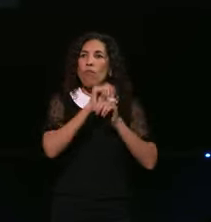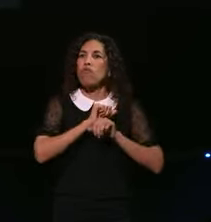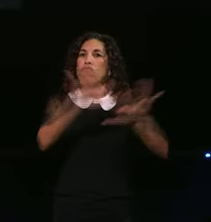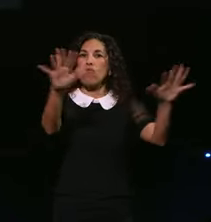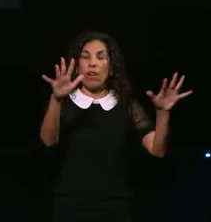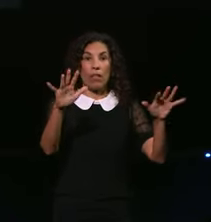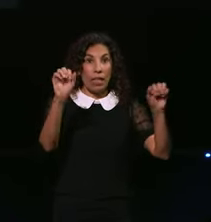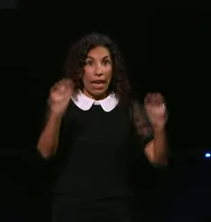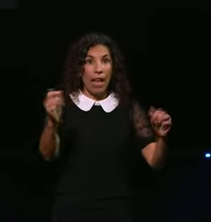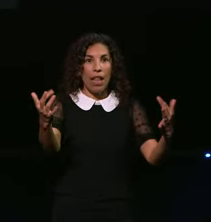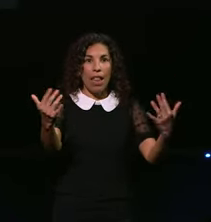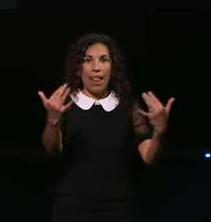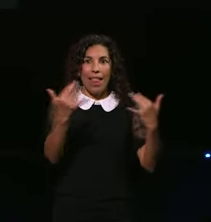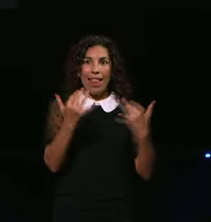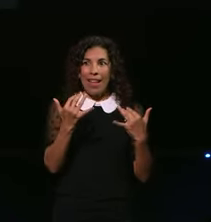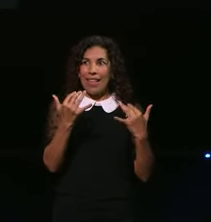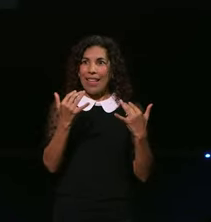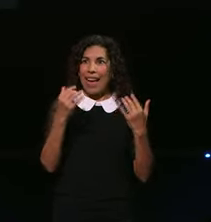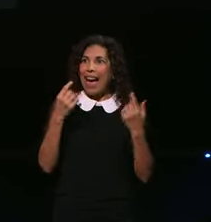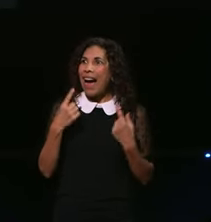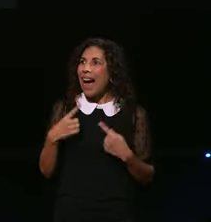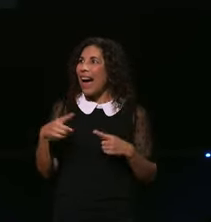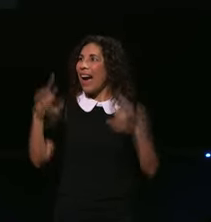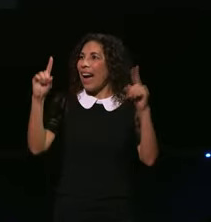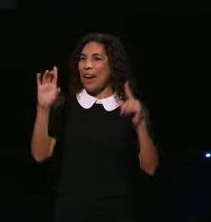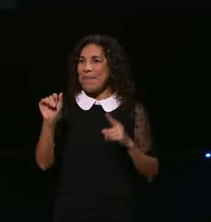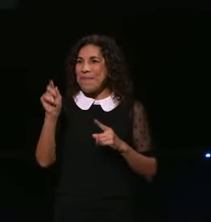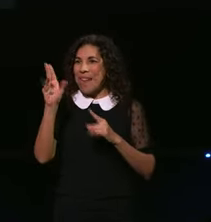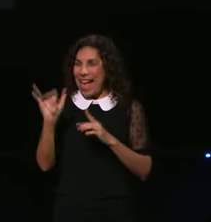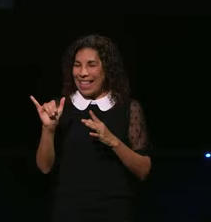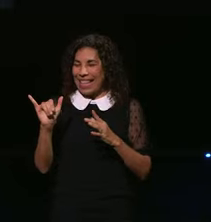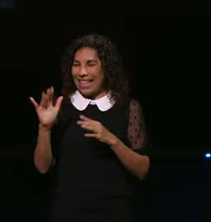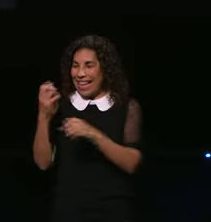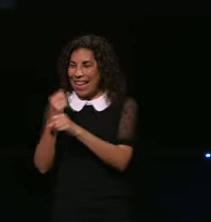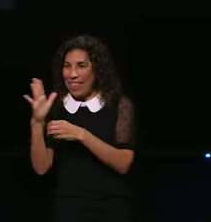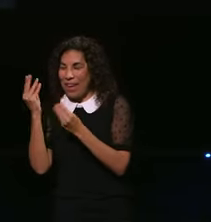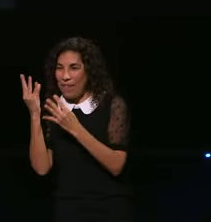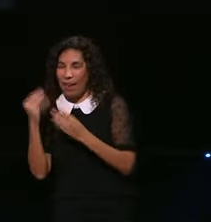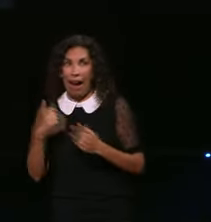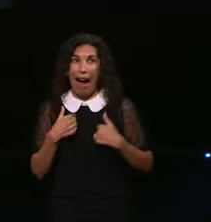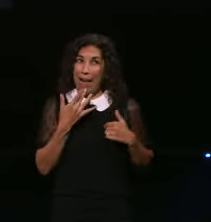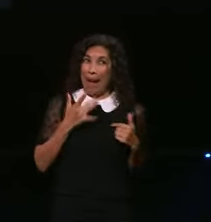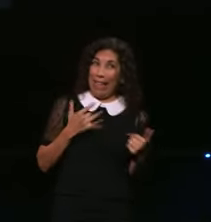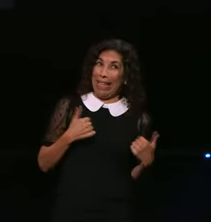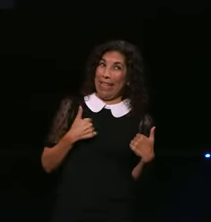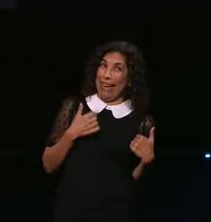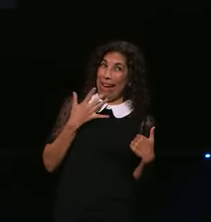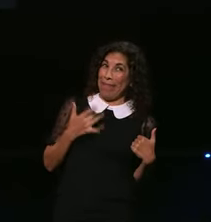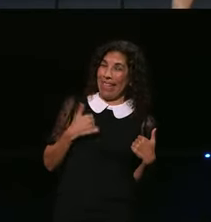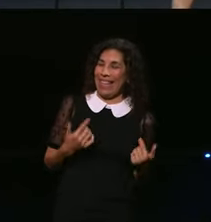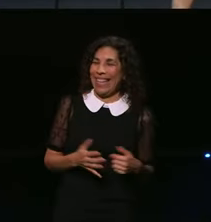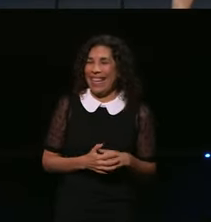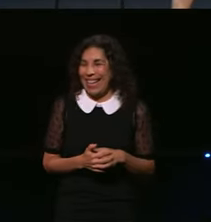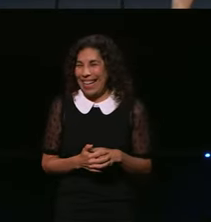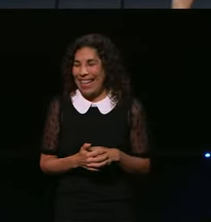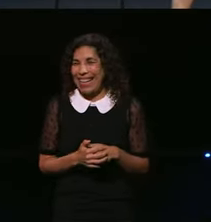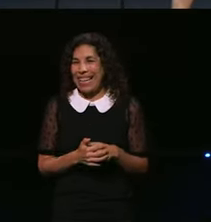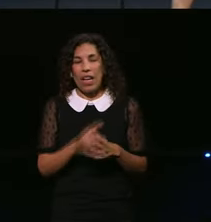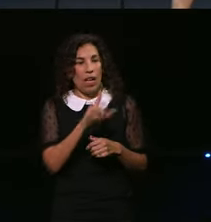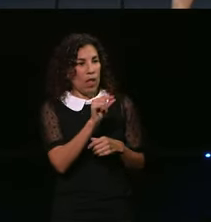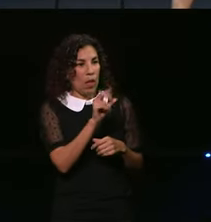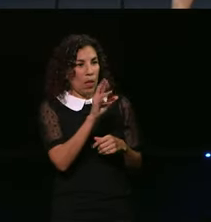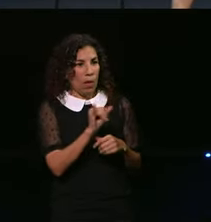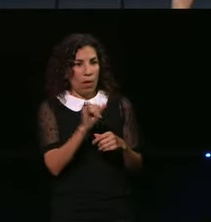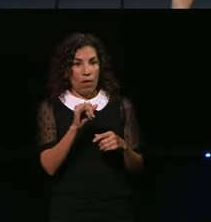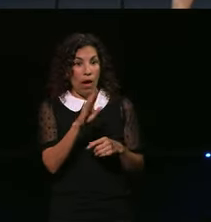what? It comes back to you. And how lucky was Bradley to get that info about you? I'm the lucky one. You know, got the job. And Laura, you've